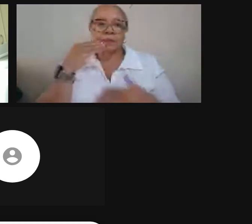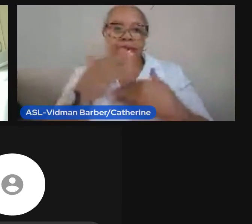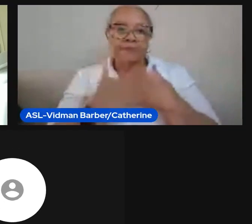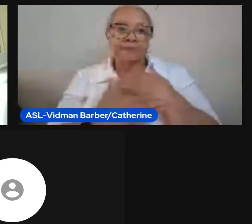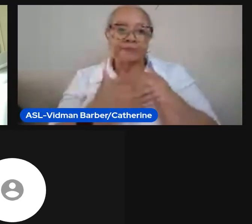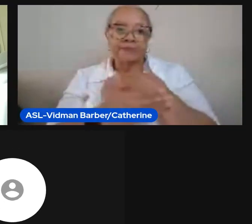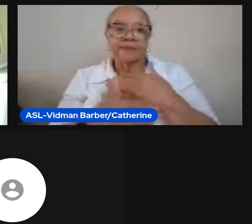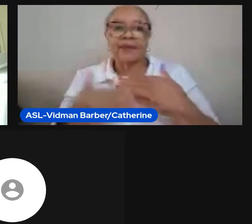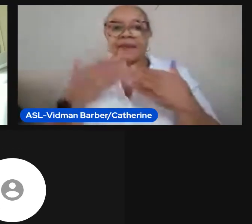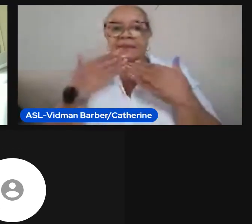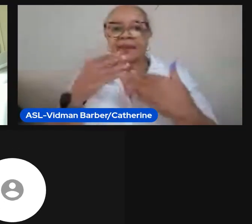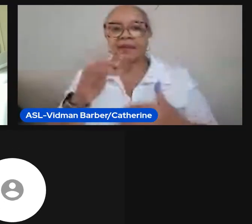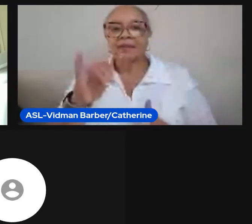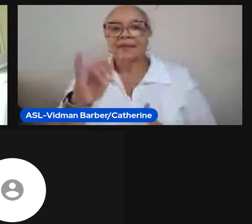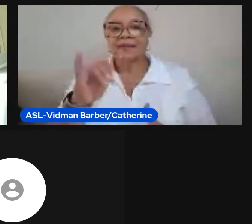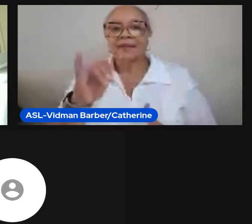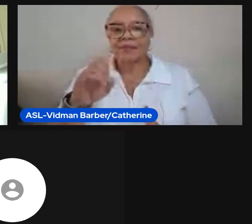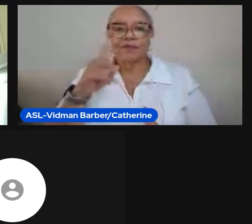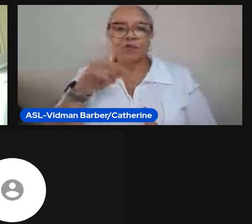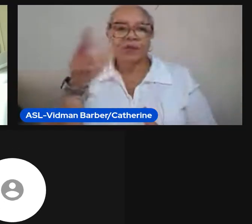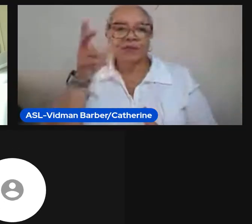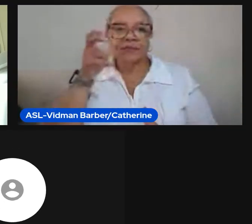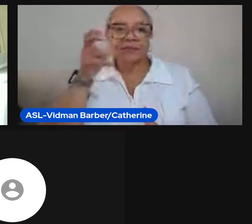Thank you, Yassine, for listening.